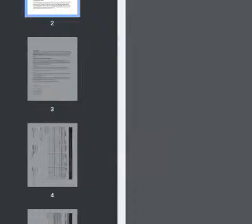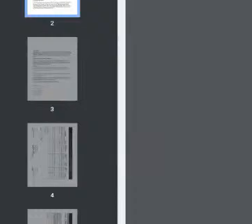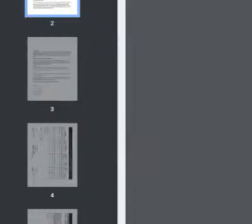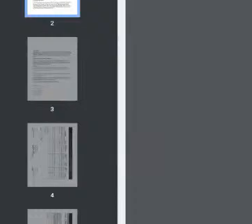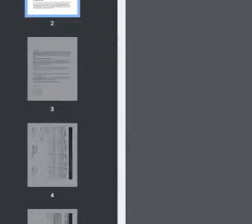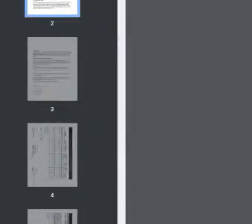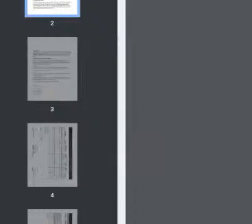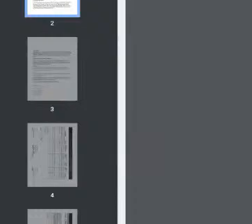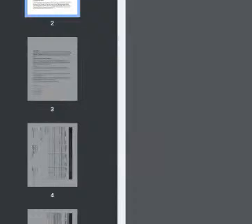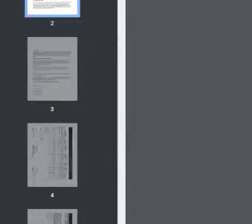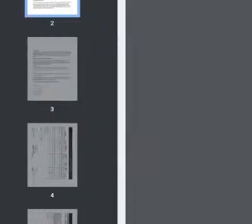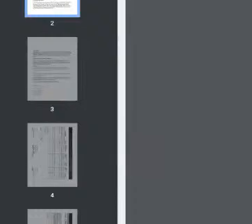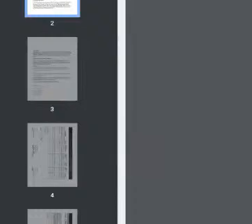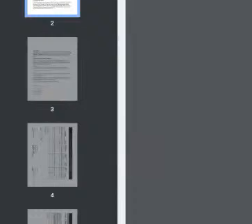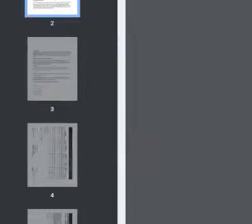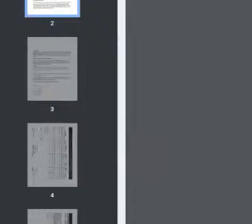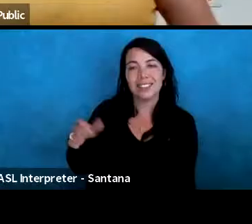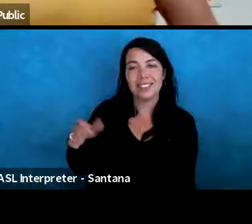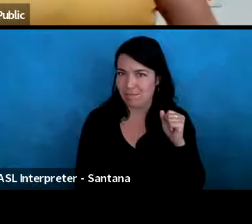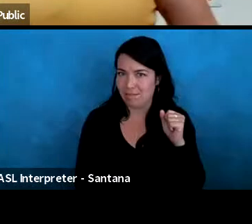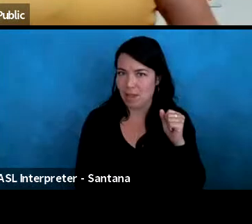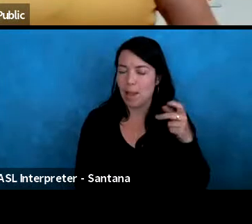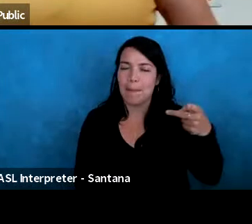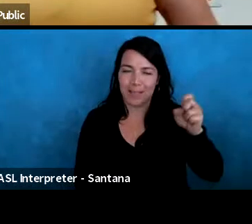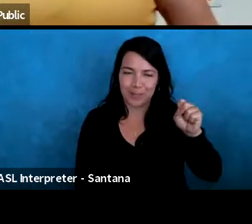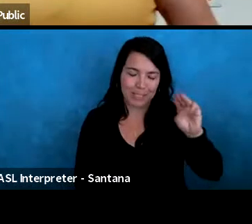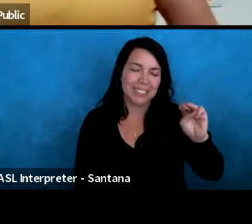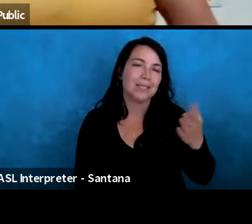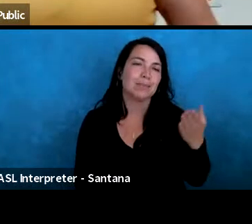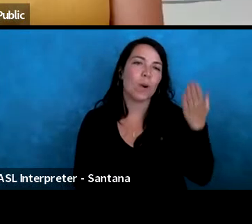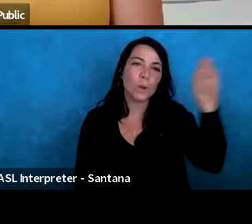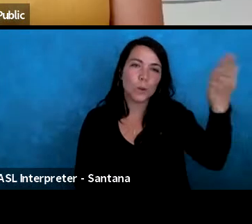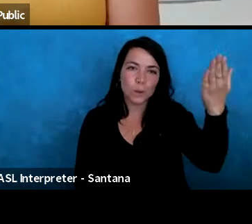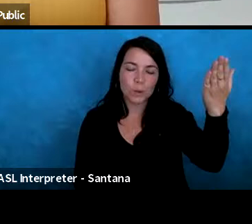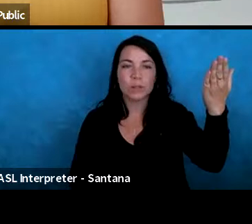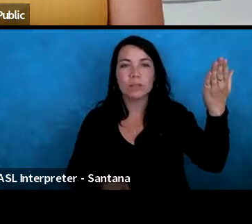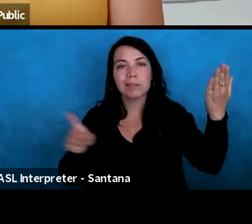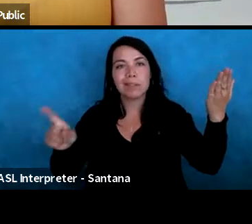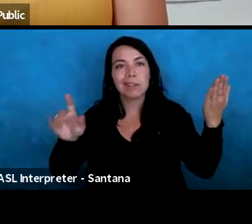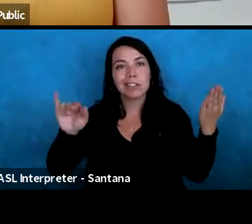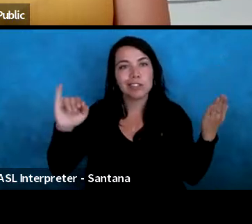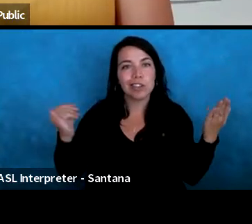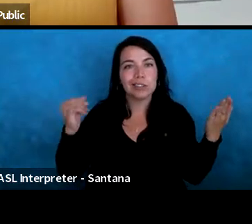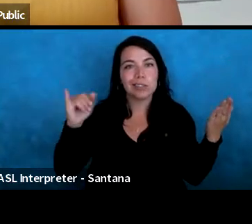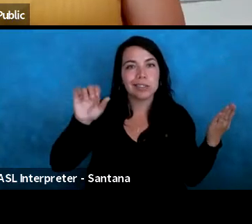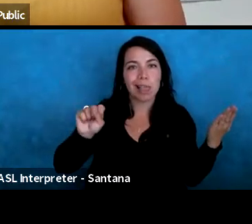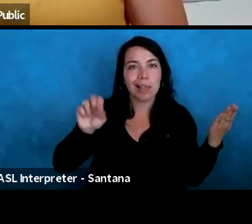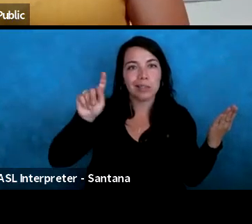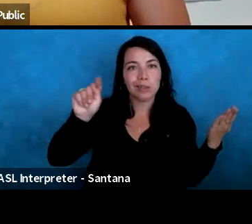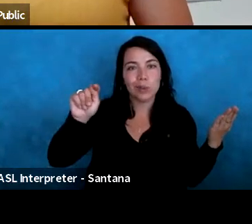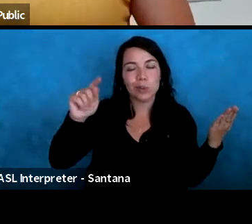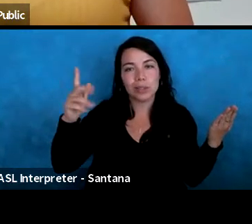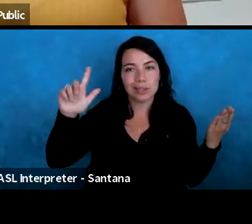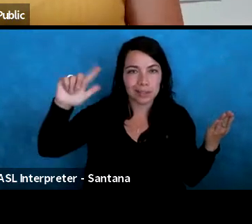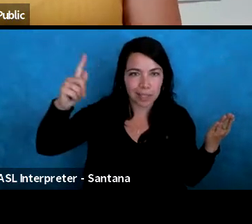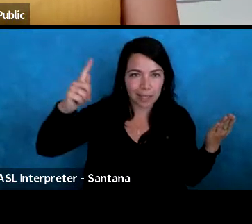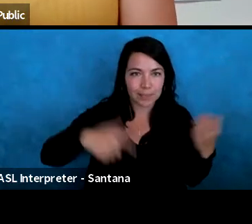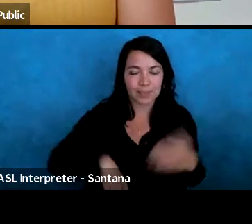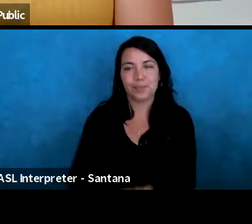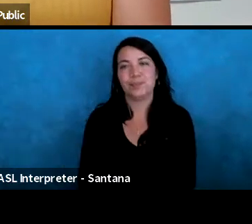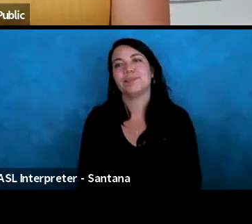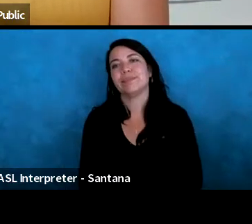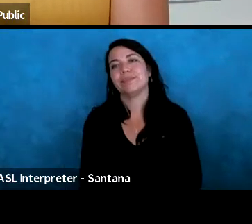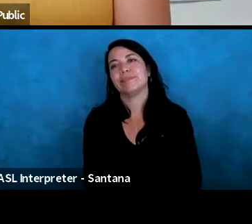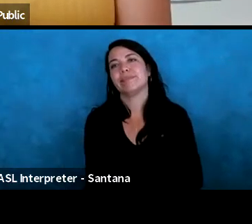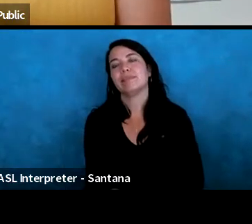We have a motion for approval from Councillor Peggy Sue Martinez with a second from Councillor Justin Salazar Torres.